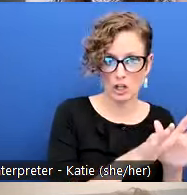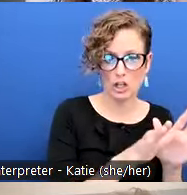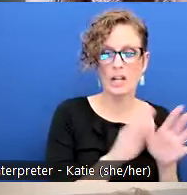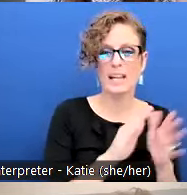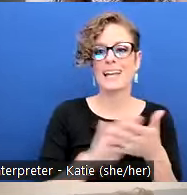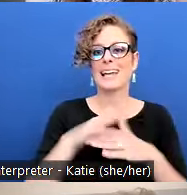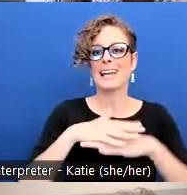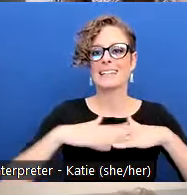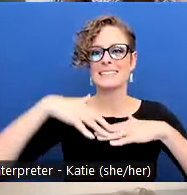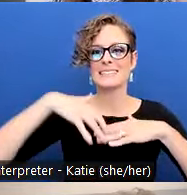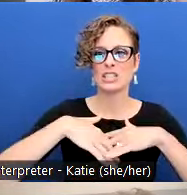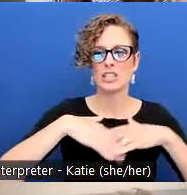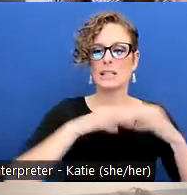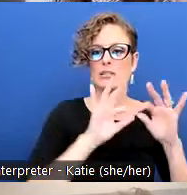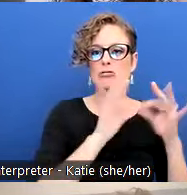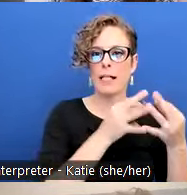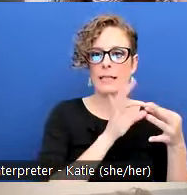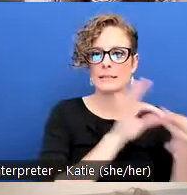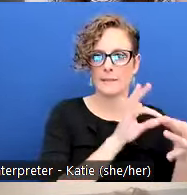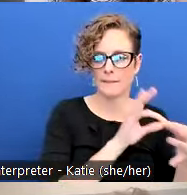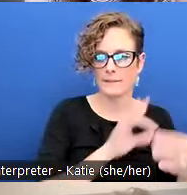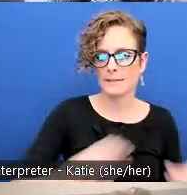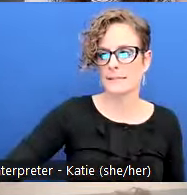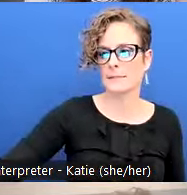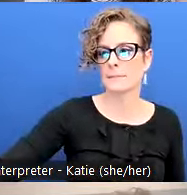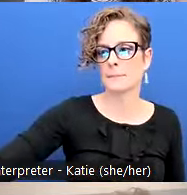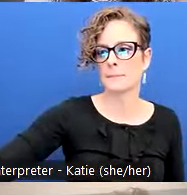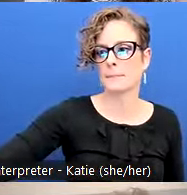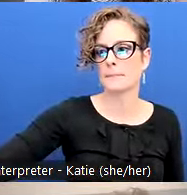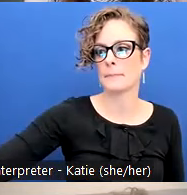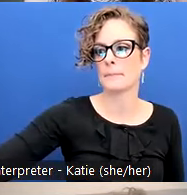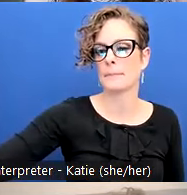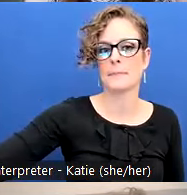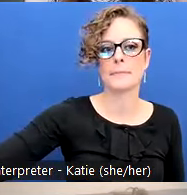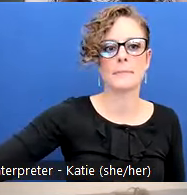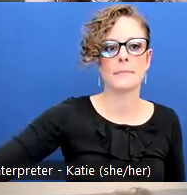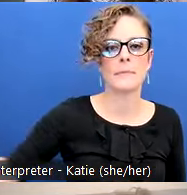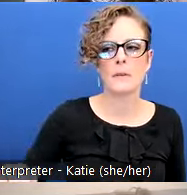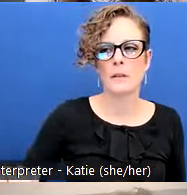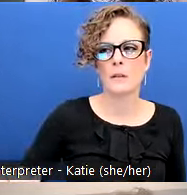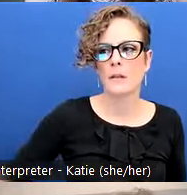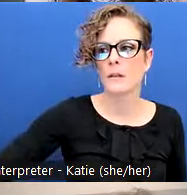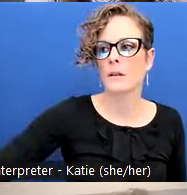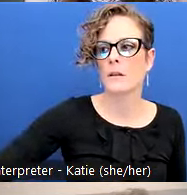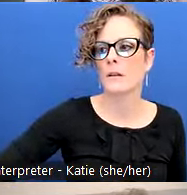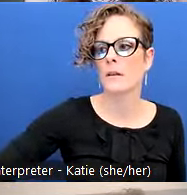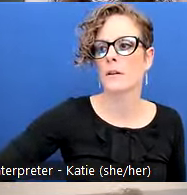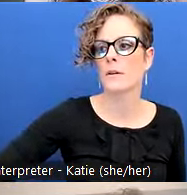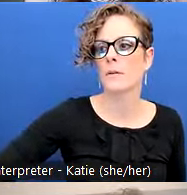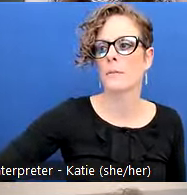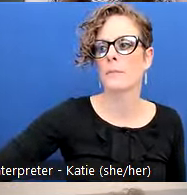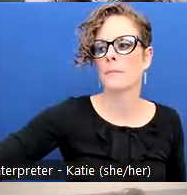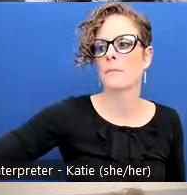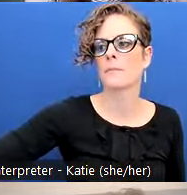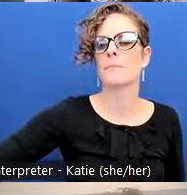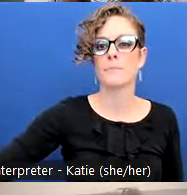bill that really came about because of advocacy from the Indigenous community and concerns about insufficient response